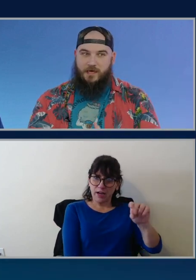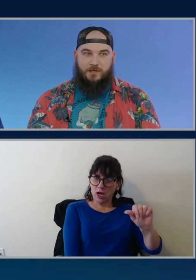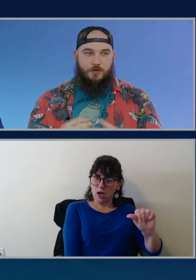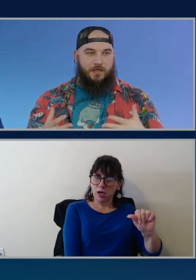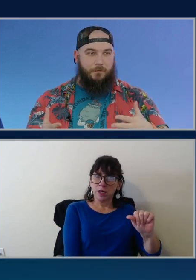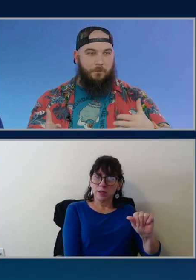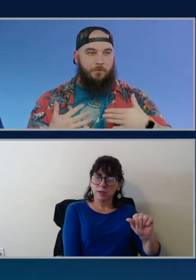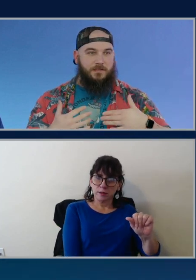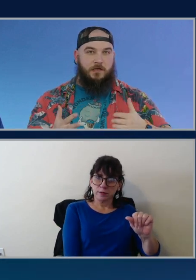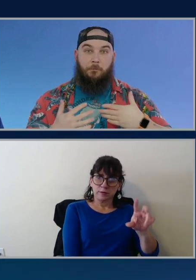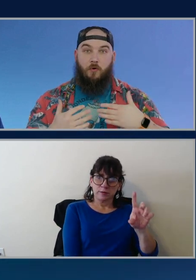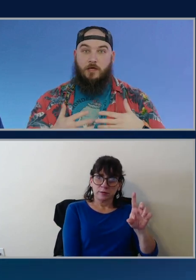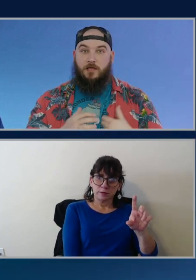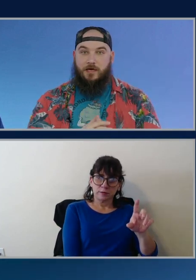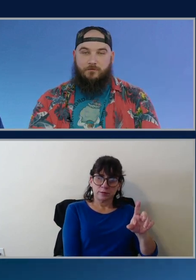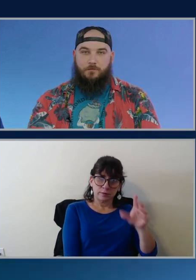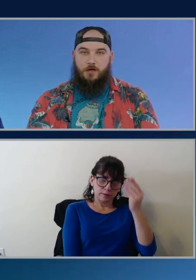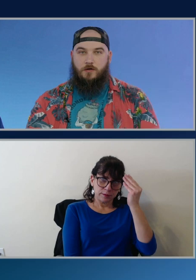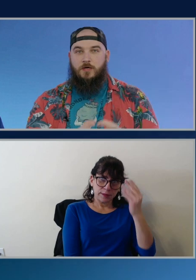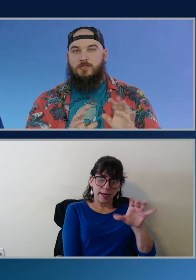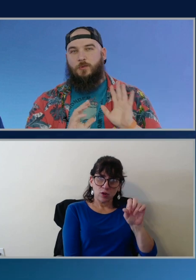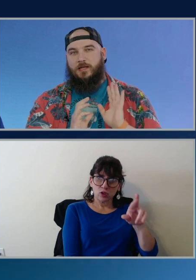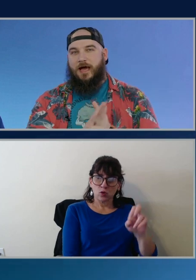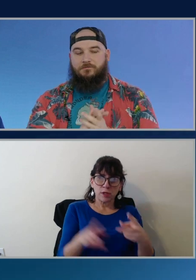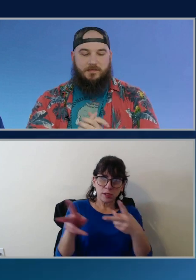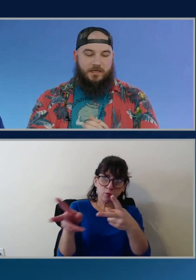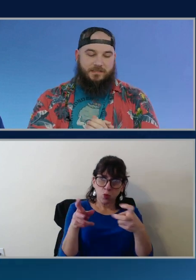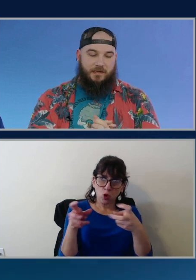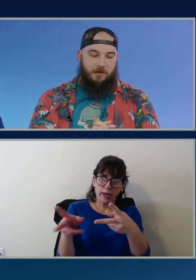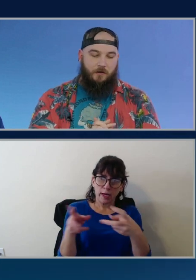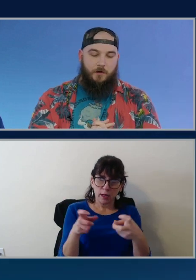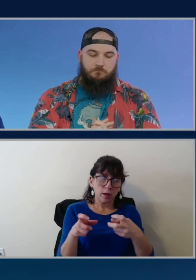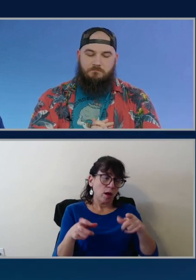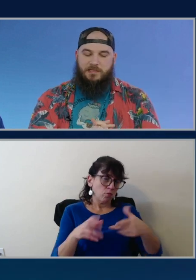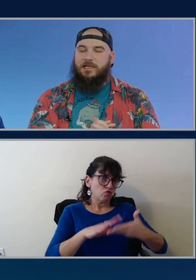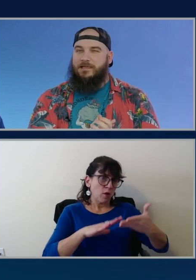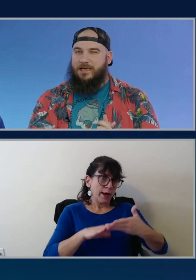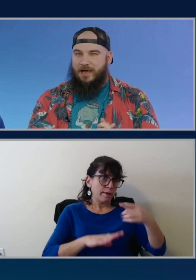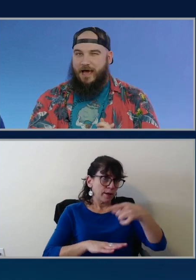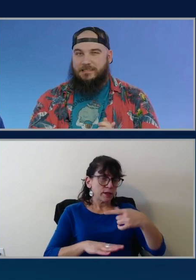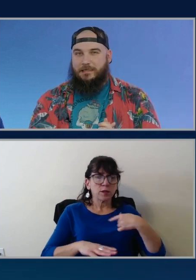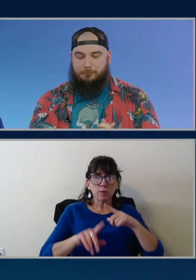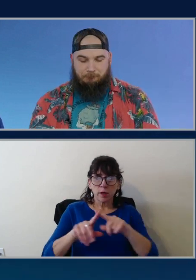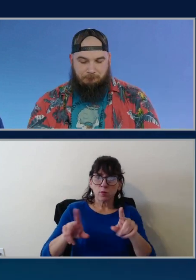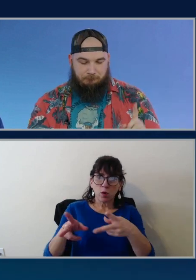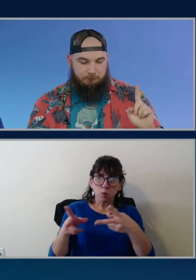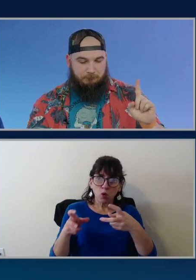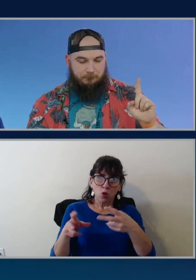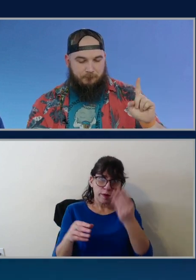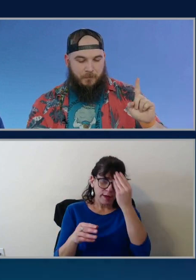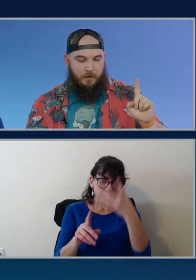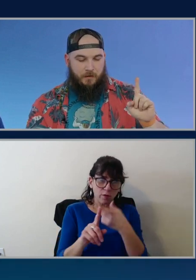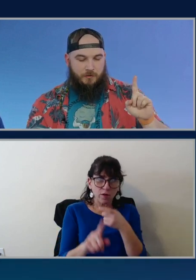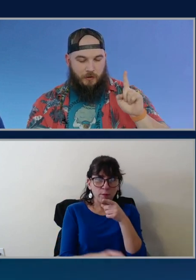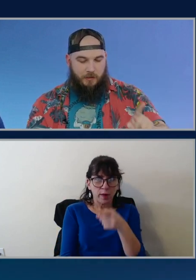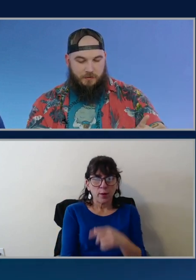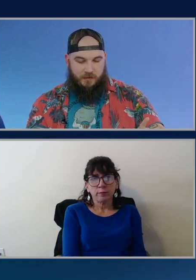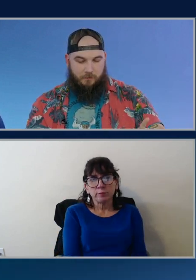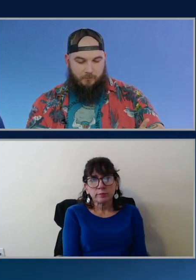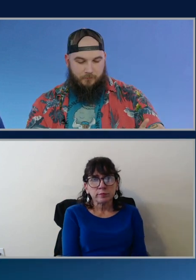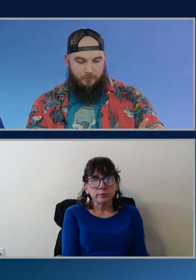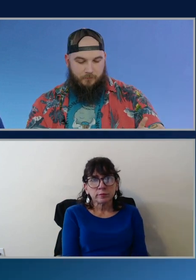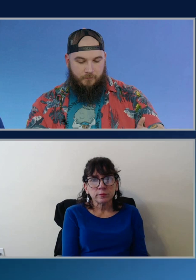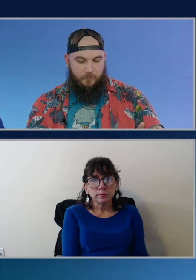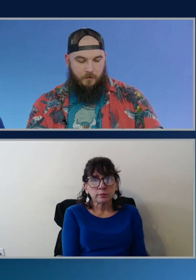the sync, so it's going to be basically pulling the data from here, so we can have this as a little, basically a data asset. So clicking on this